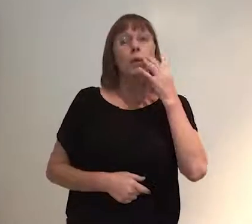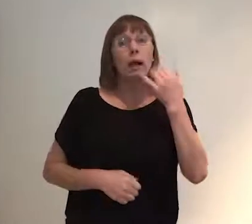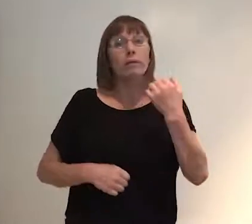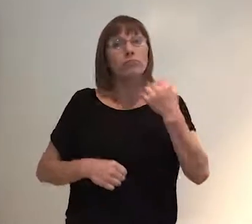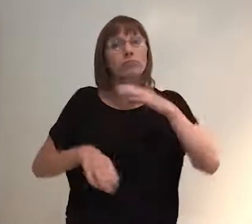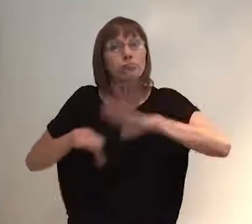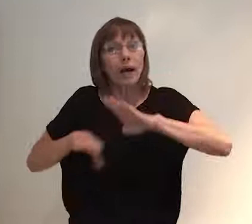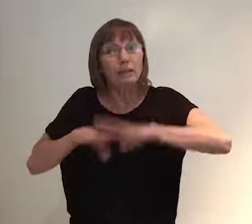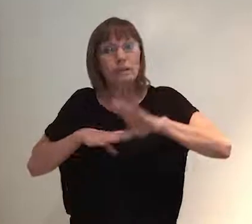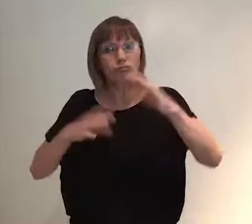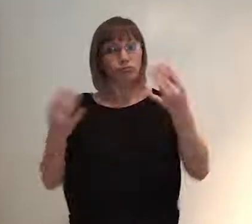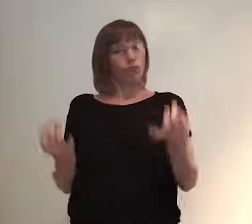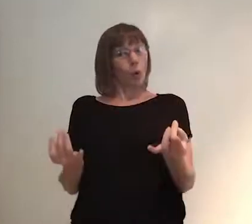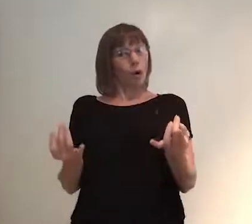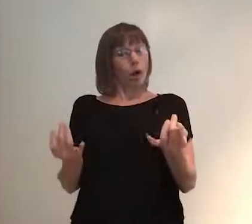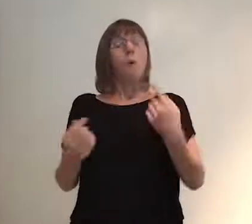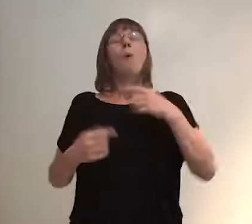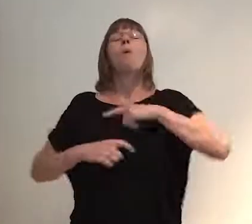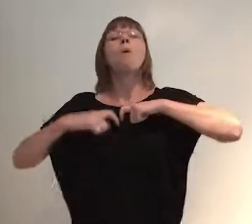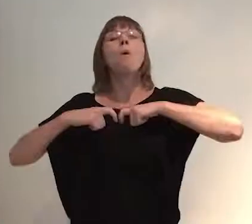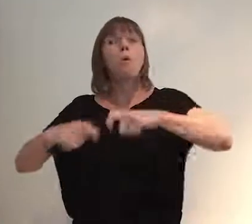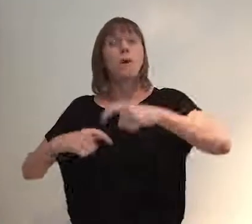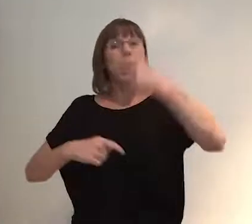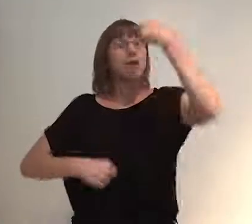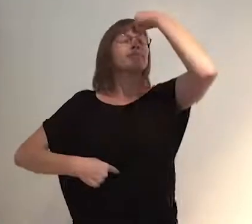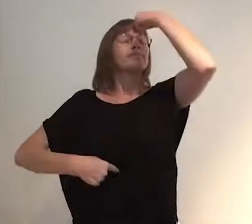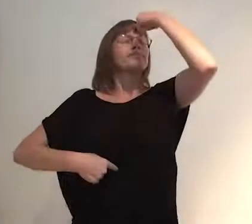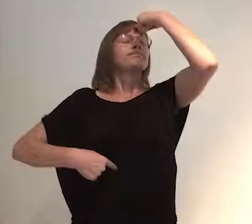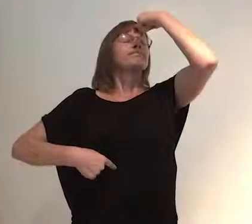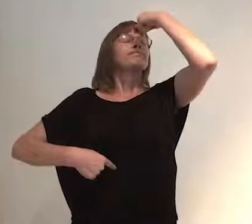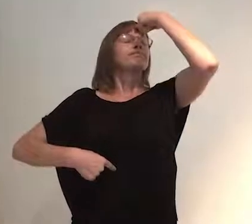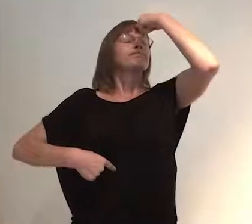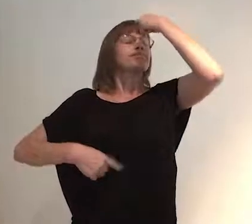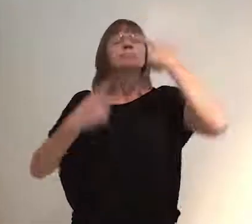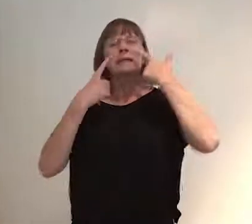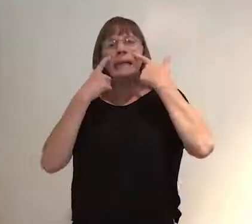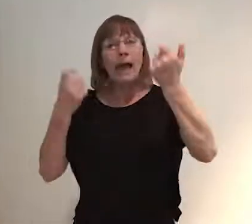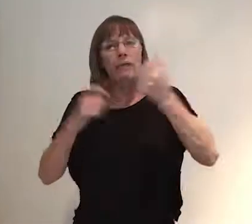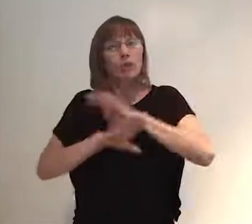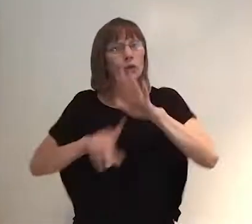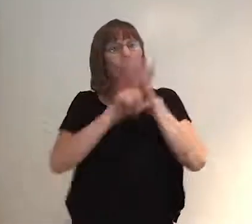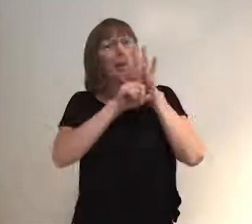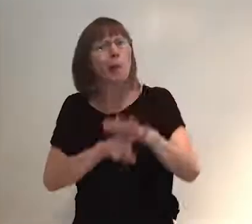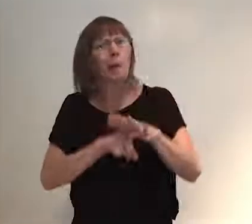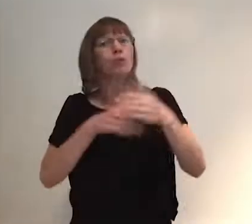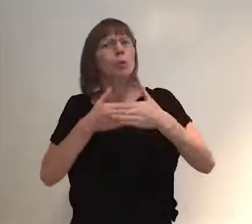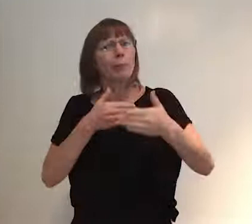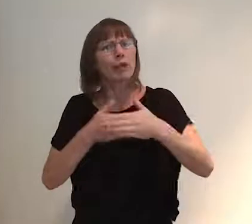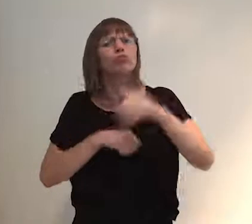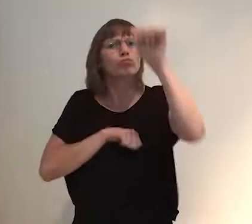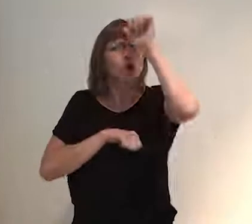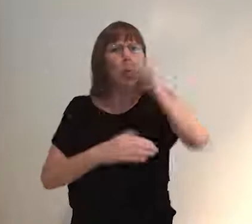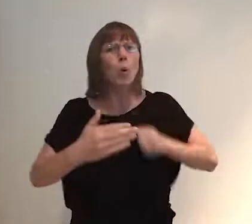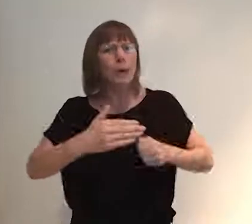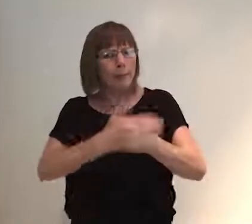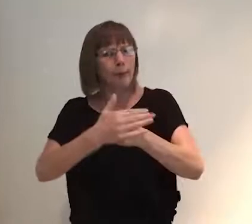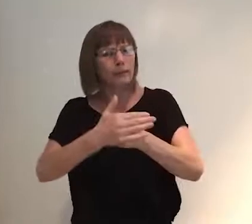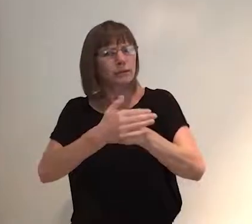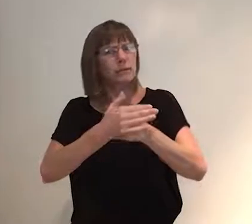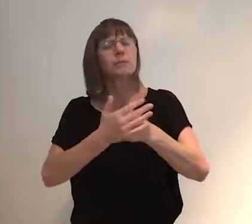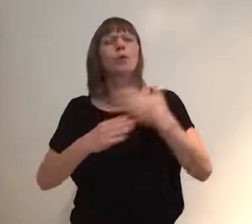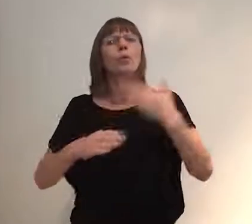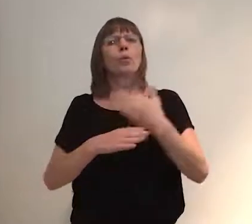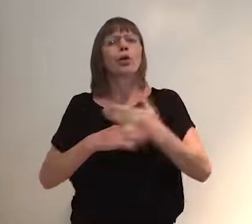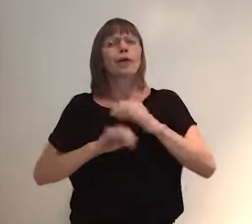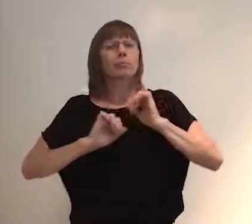So whenever we're doing a practice of yoga, we're always being mindful, always taking care not to push ourselves beyond our limits,